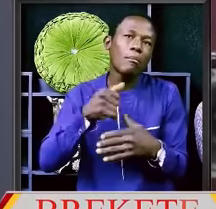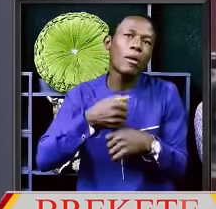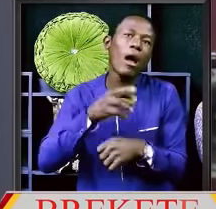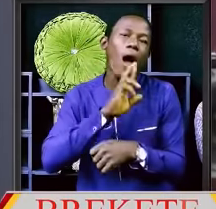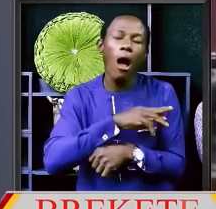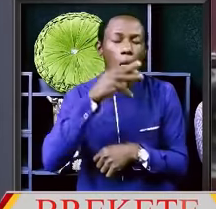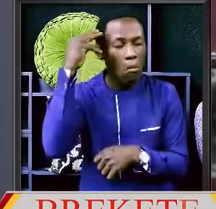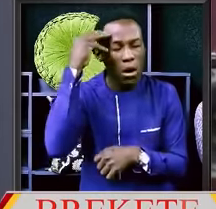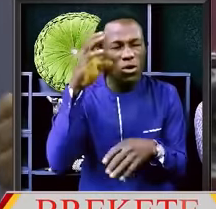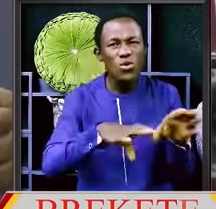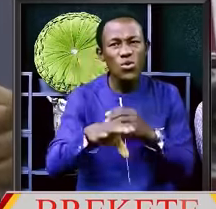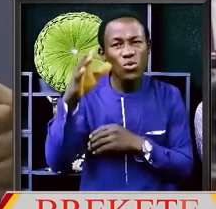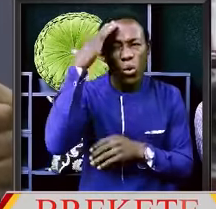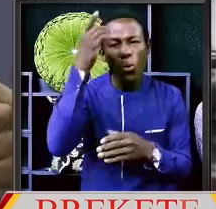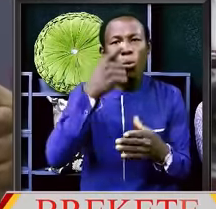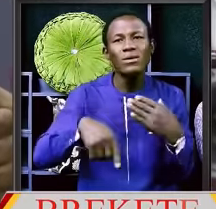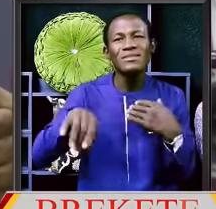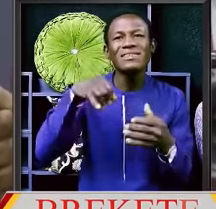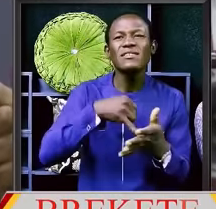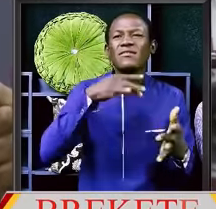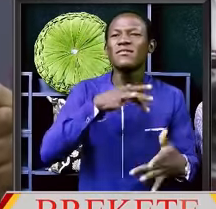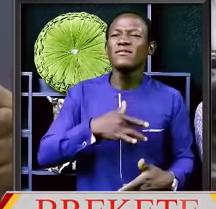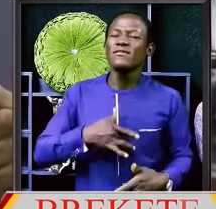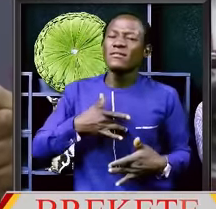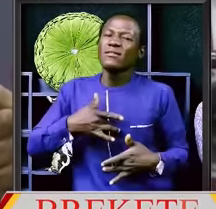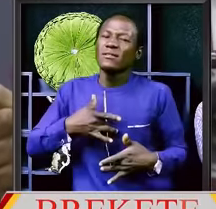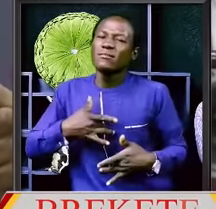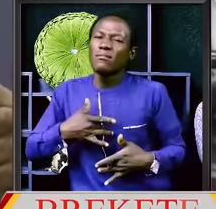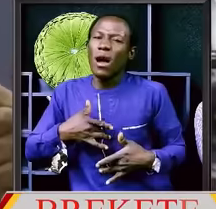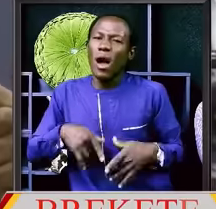feels like? When my first son died,